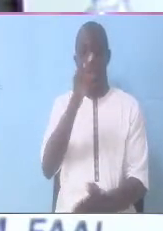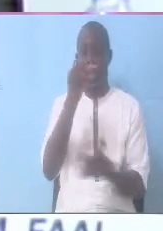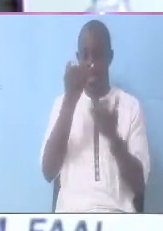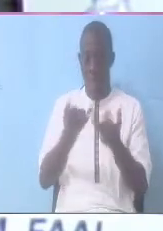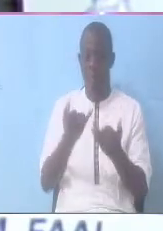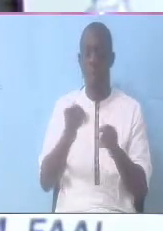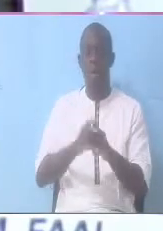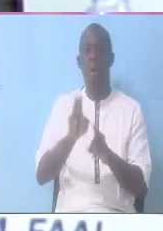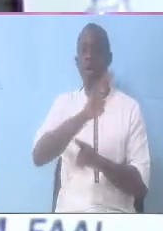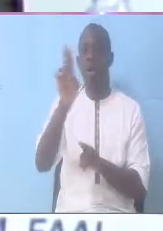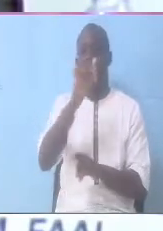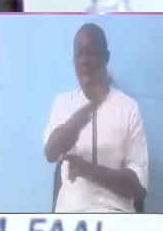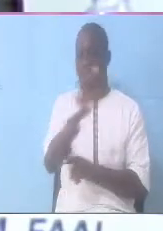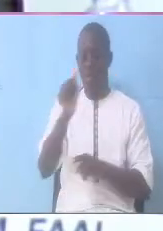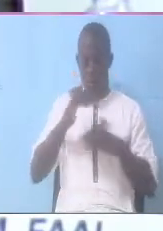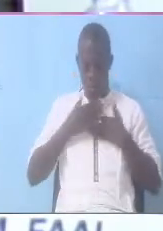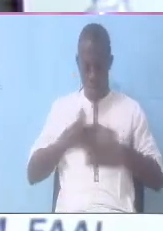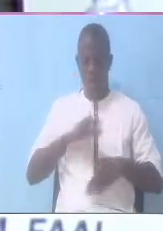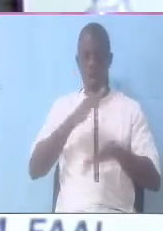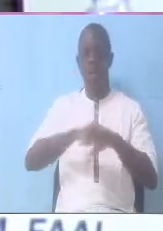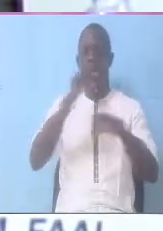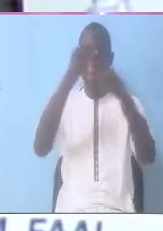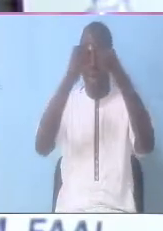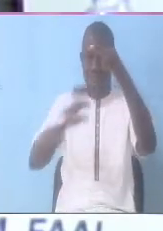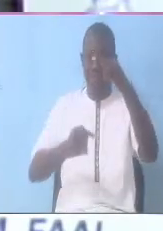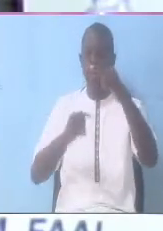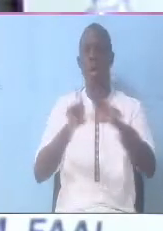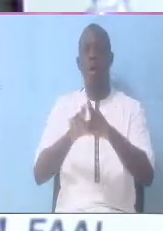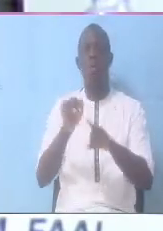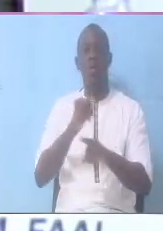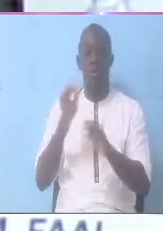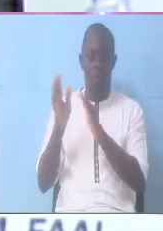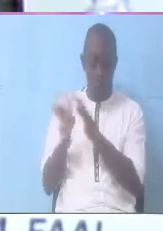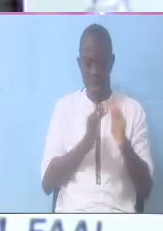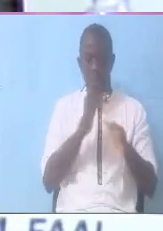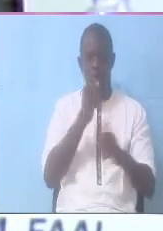that everybody in the list was meant to die spiritually.